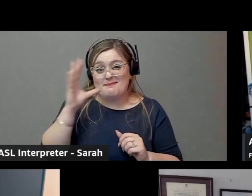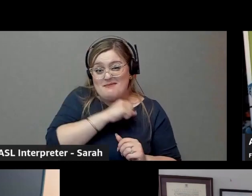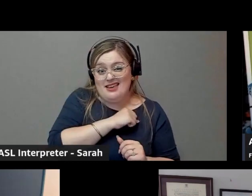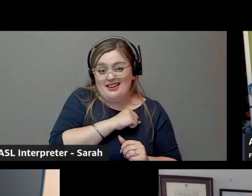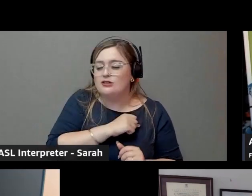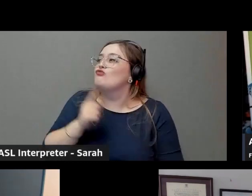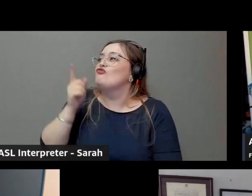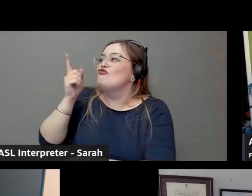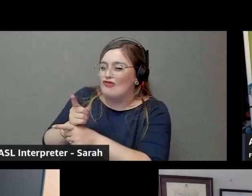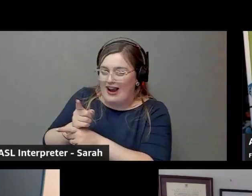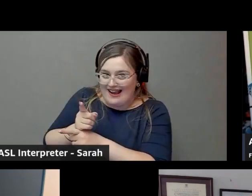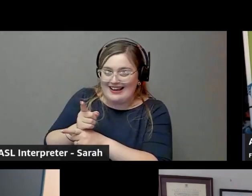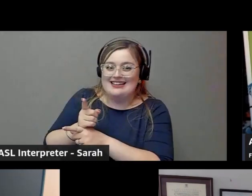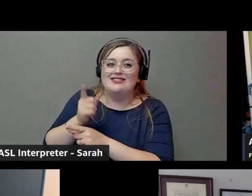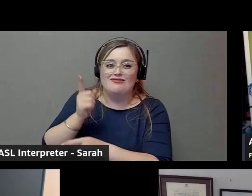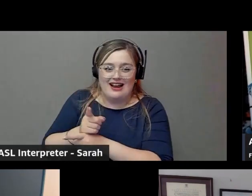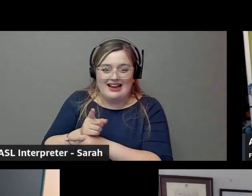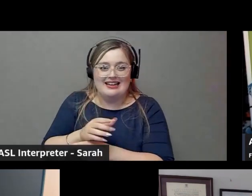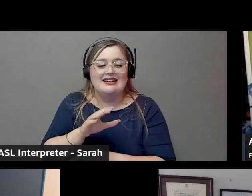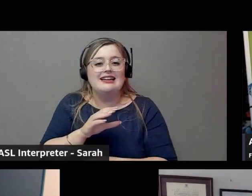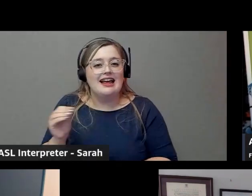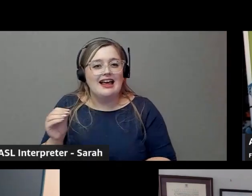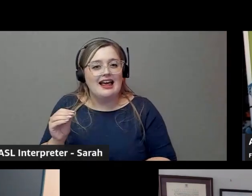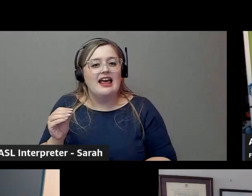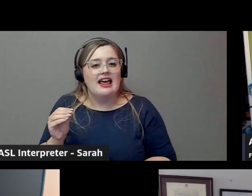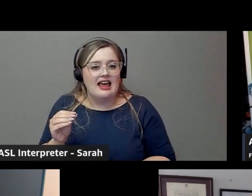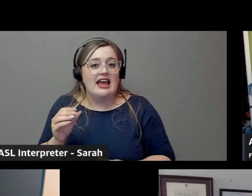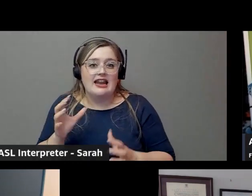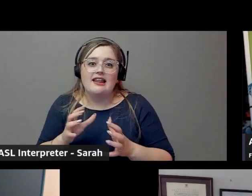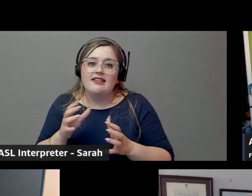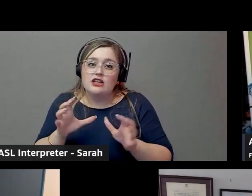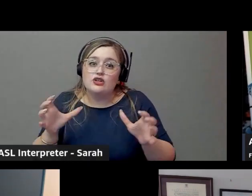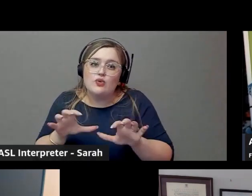And at AWS's scale, we see lots of edges.